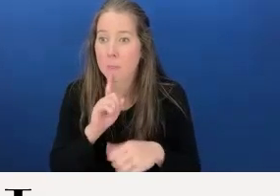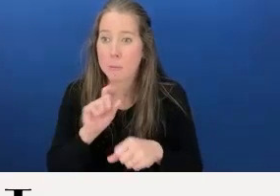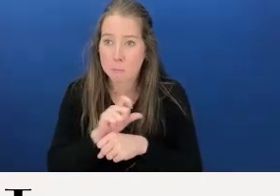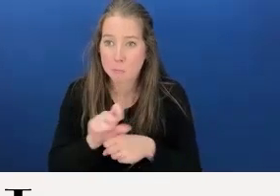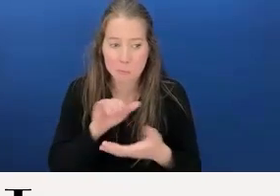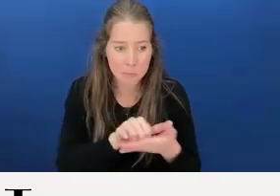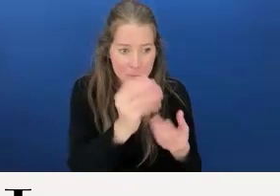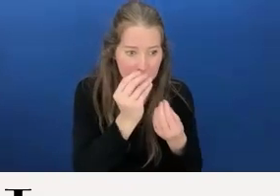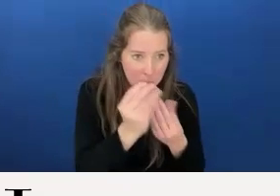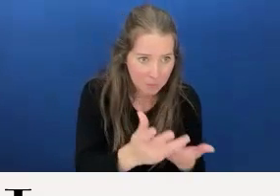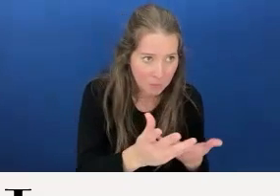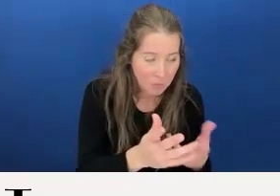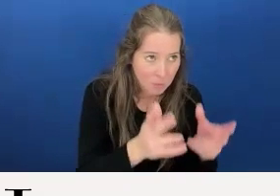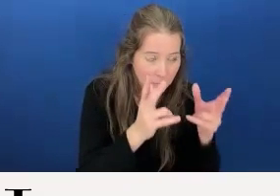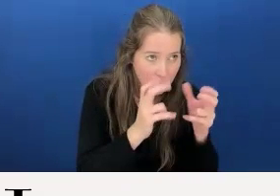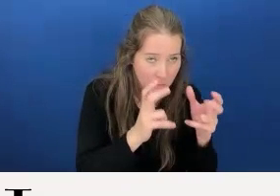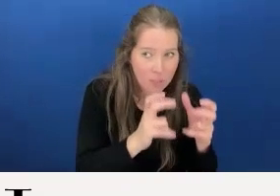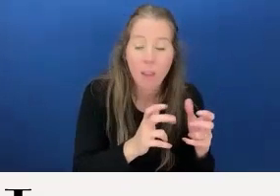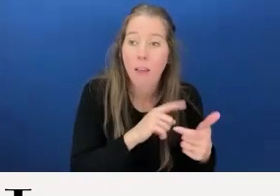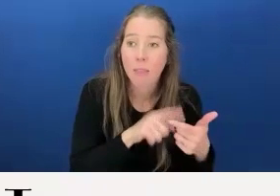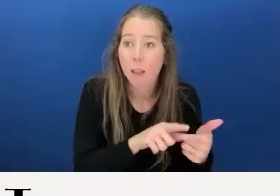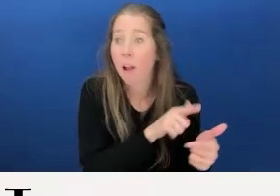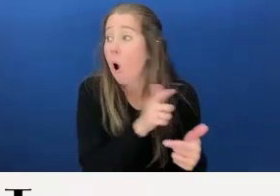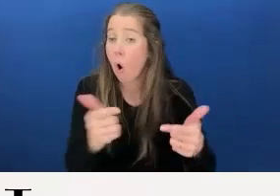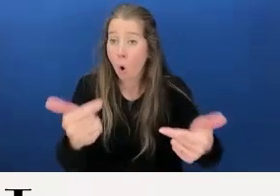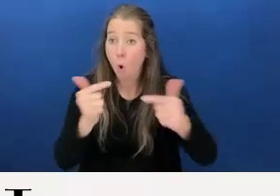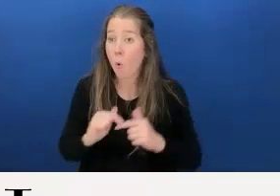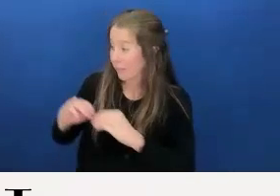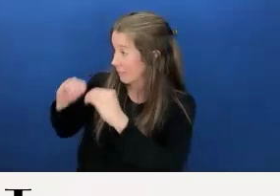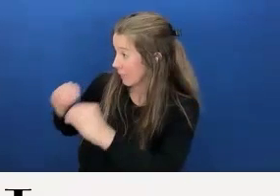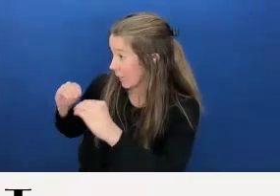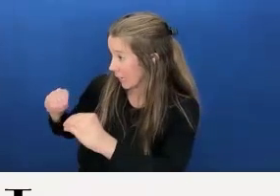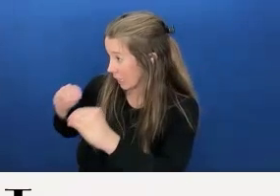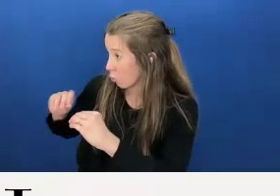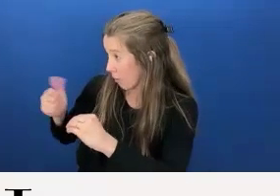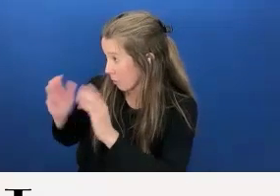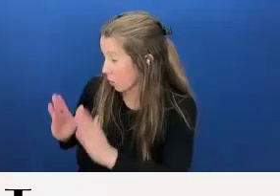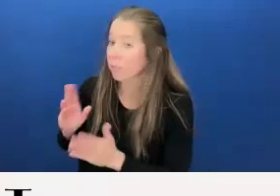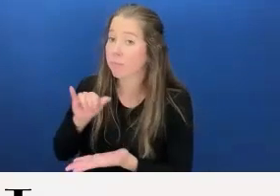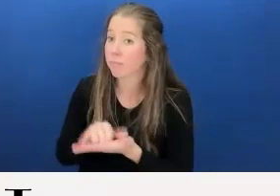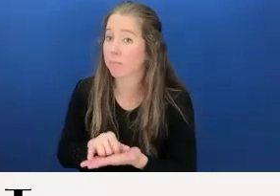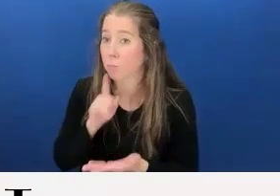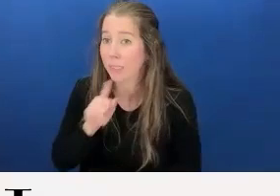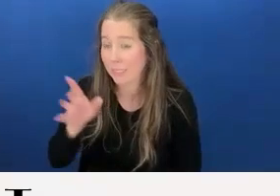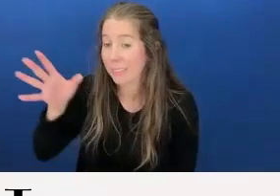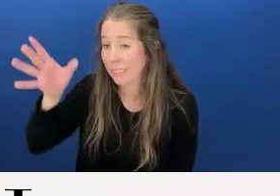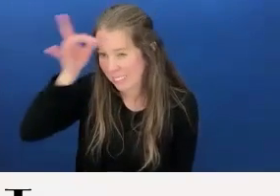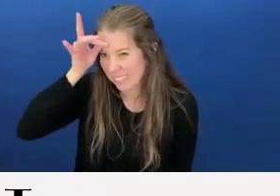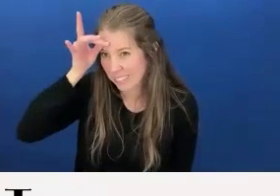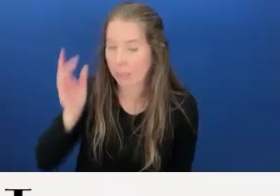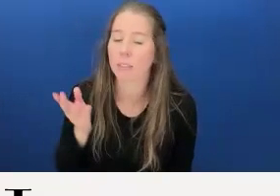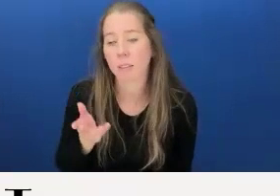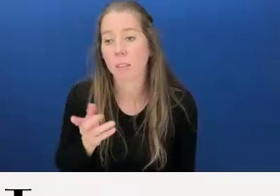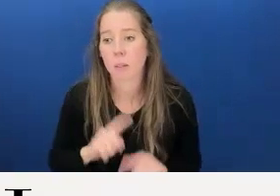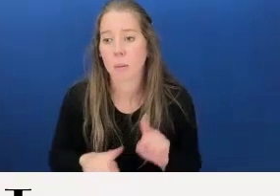the information and teaching it to someone else, that's really where it sticks. But